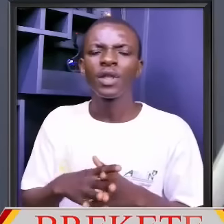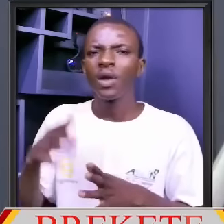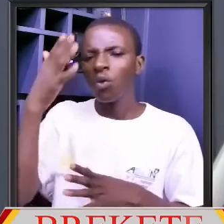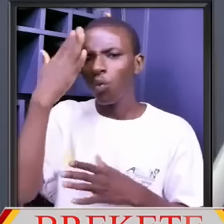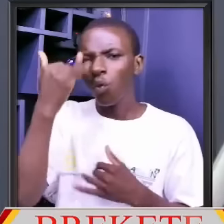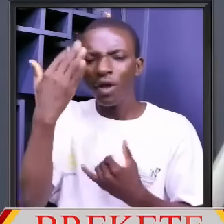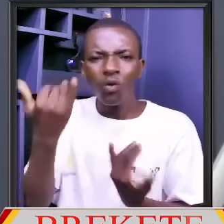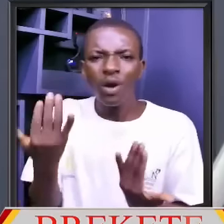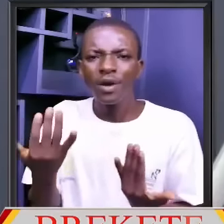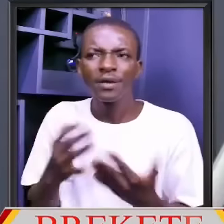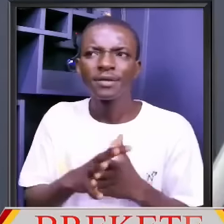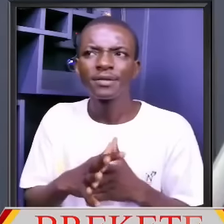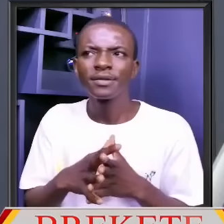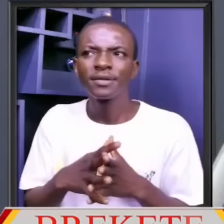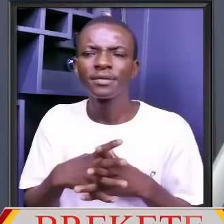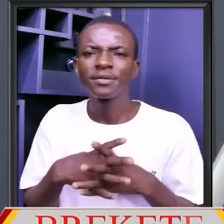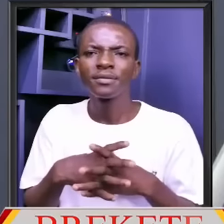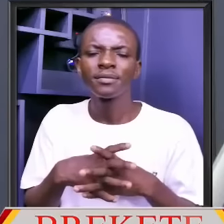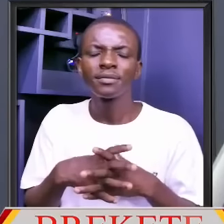Why now?